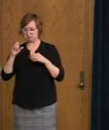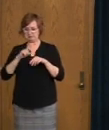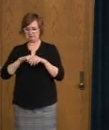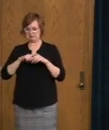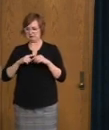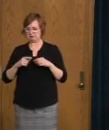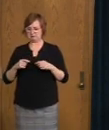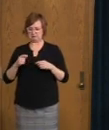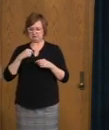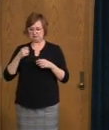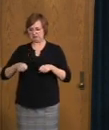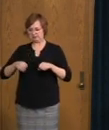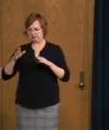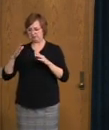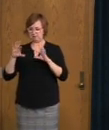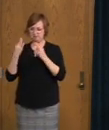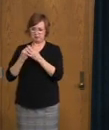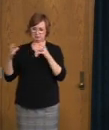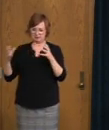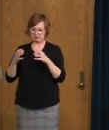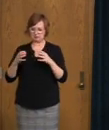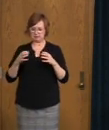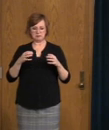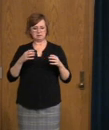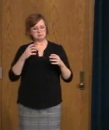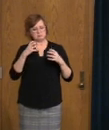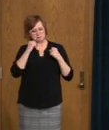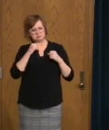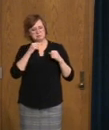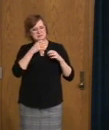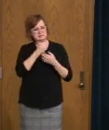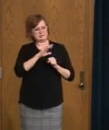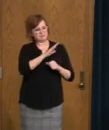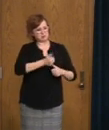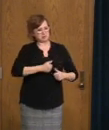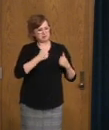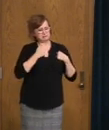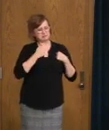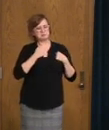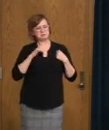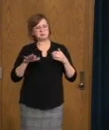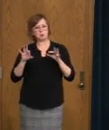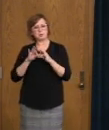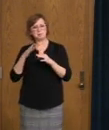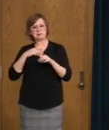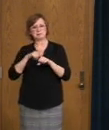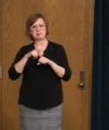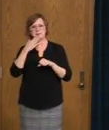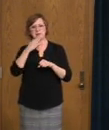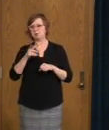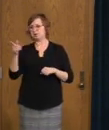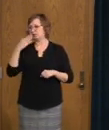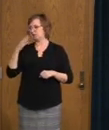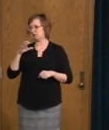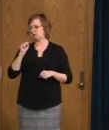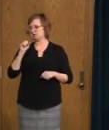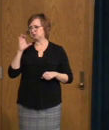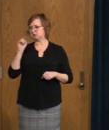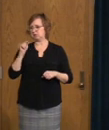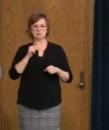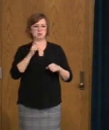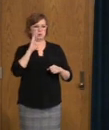for someone who will get to experience a next Christmas because you've helped save their life. Thank you. Thanks, Scott. We'll move